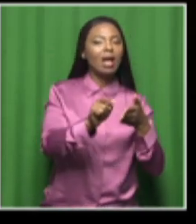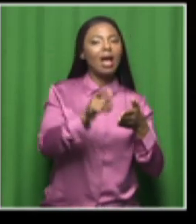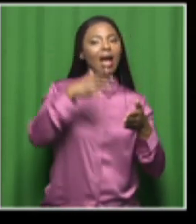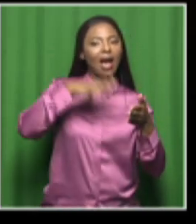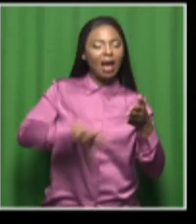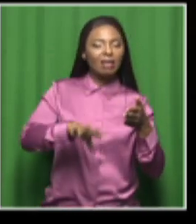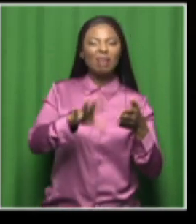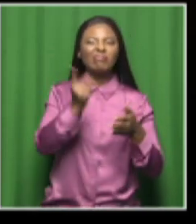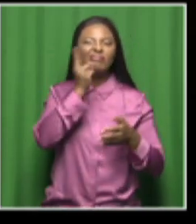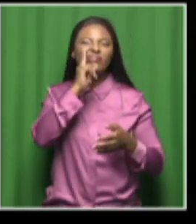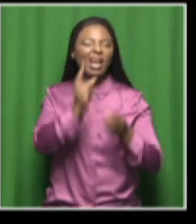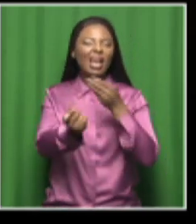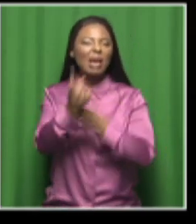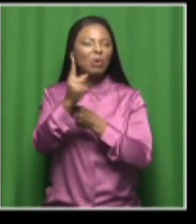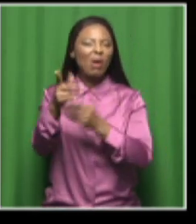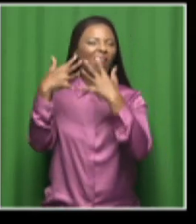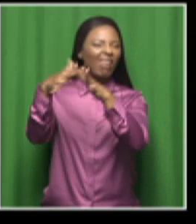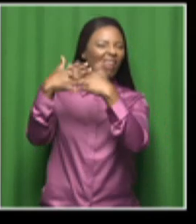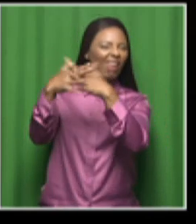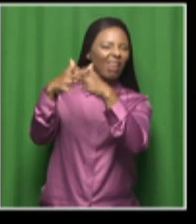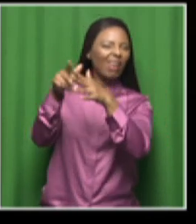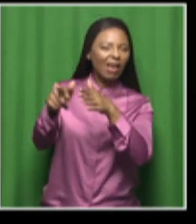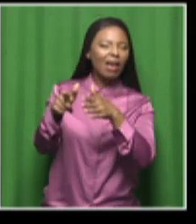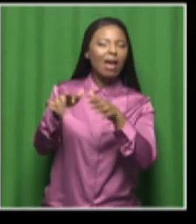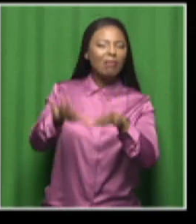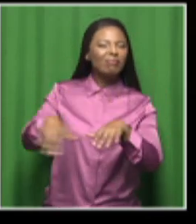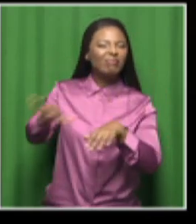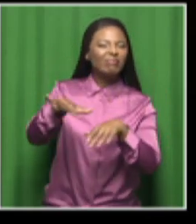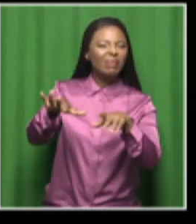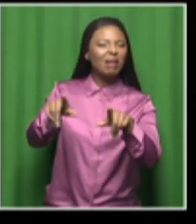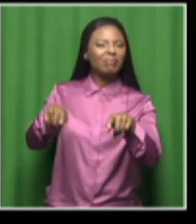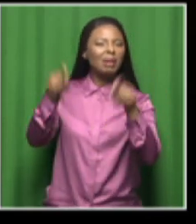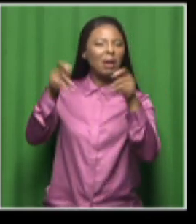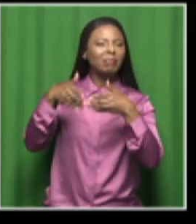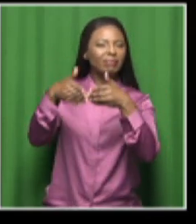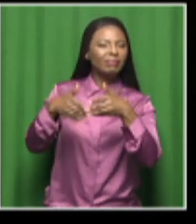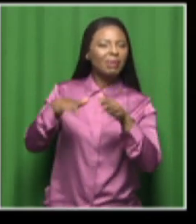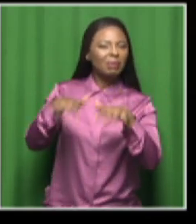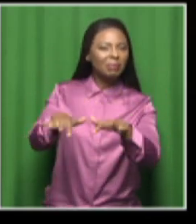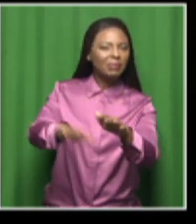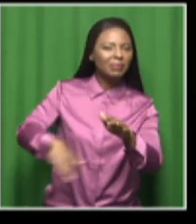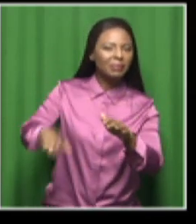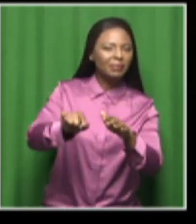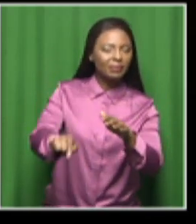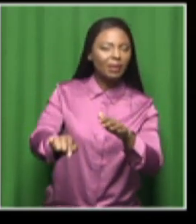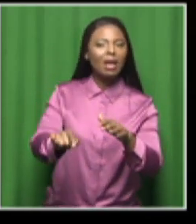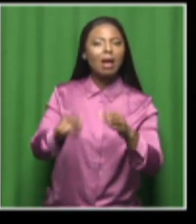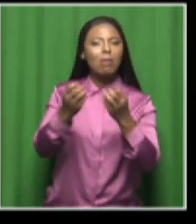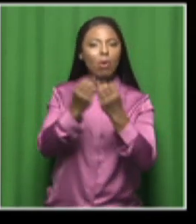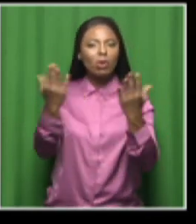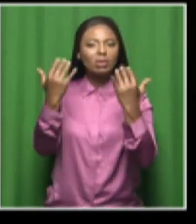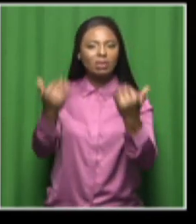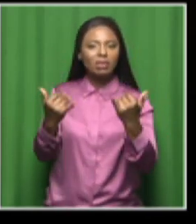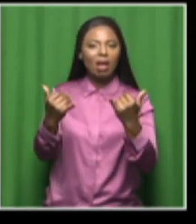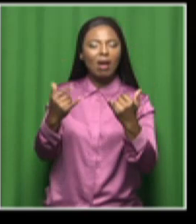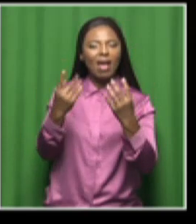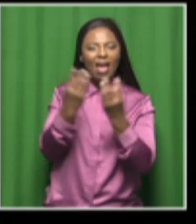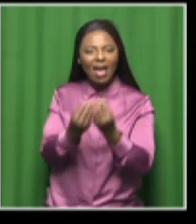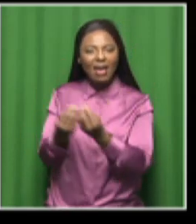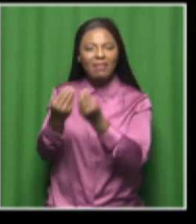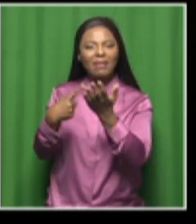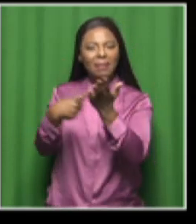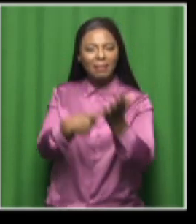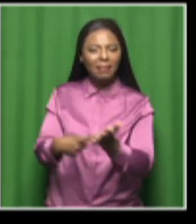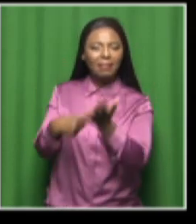Another look at what's happening there. The chaos that unfolded at the port of Cape Town during the peak season shows little sign of abating. It's according to data shared by the